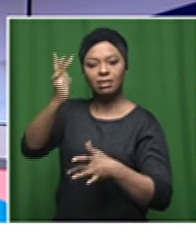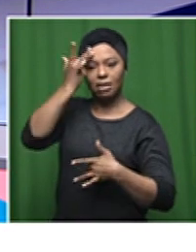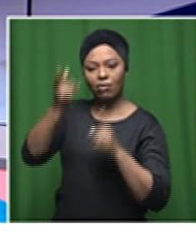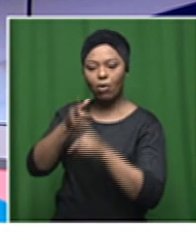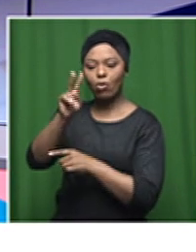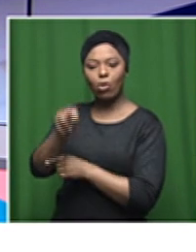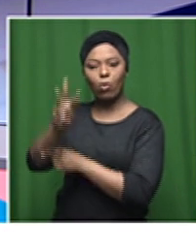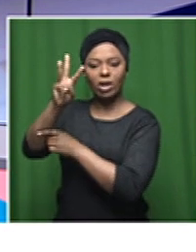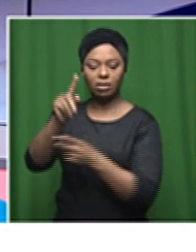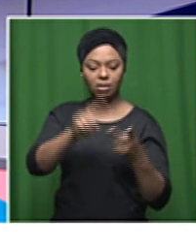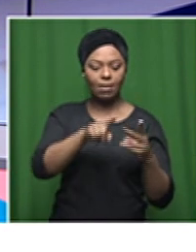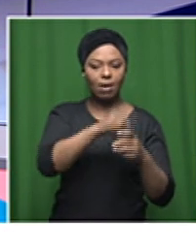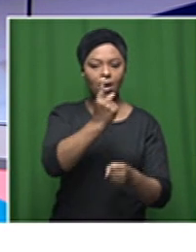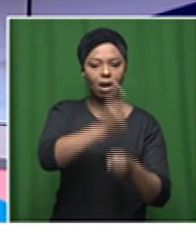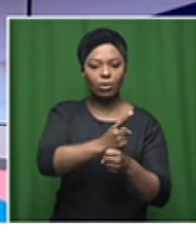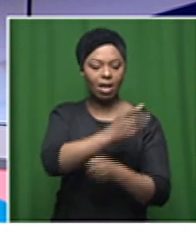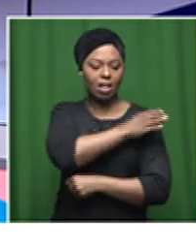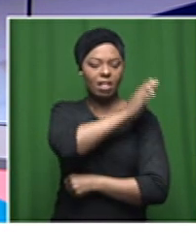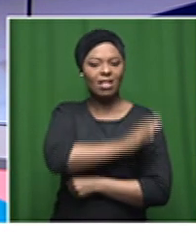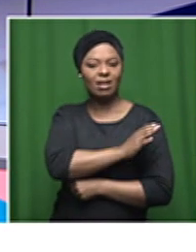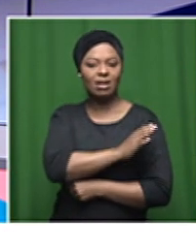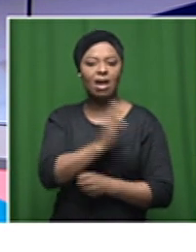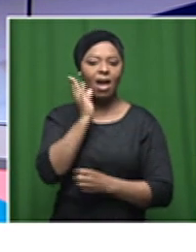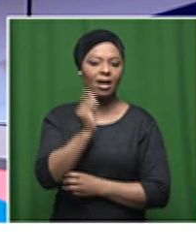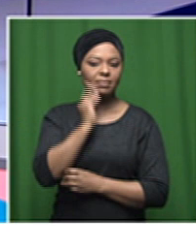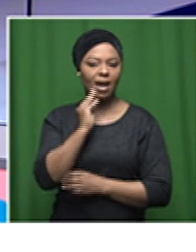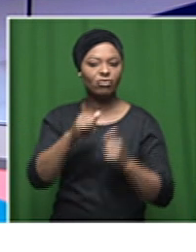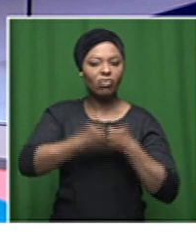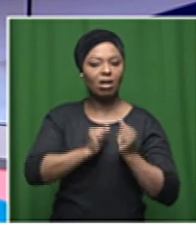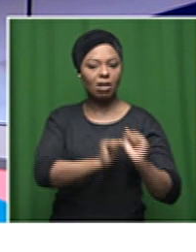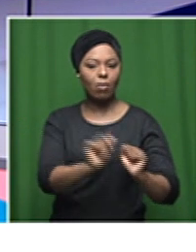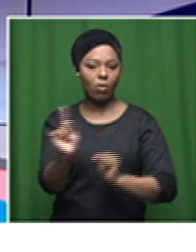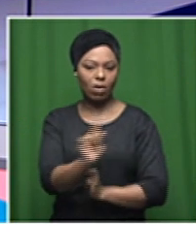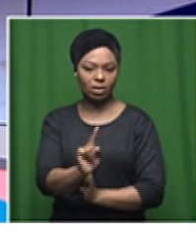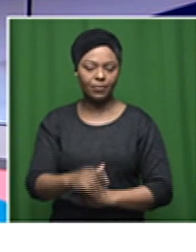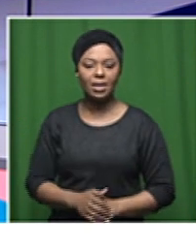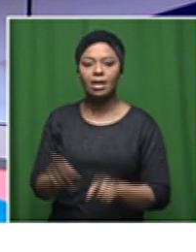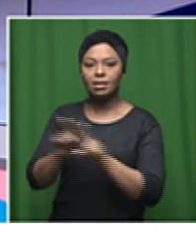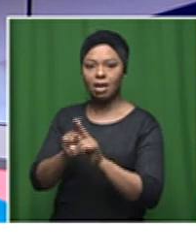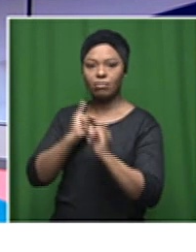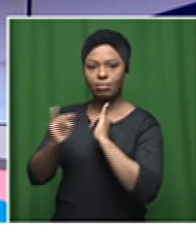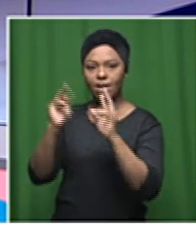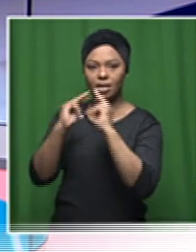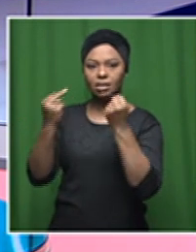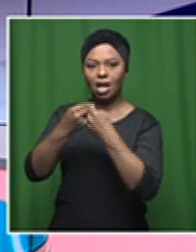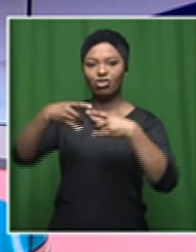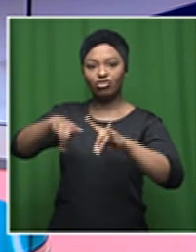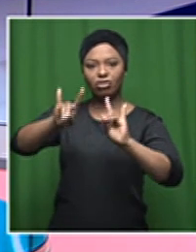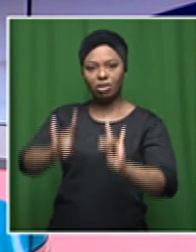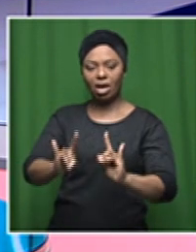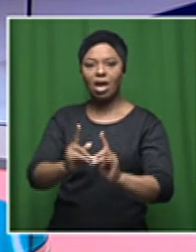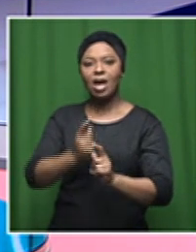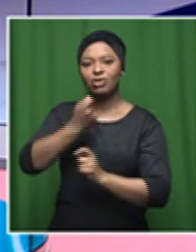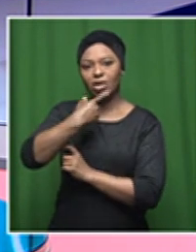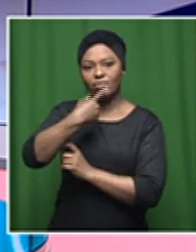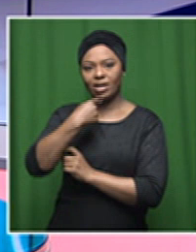Gauteng clinics about the experiences that they currently have with the healthcare system. We'll speak to the National Chairperson of the Treatment Action Campaign about the